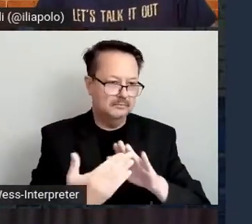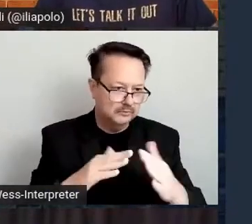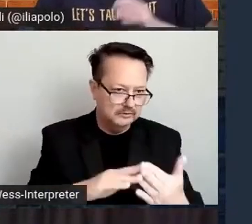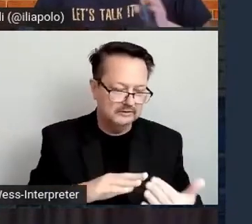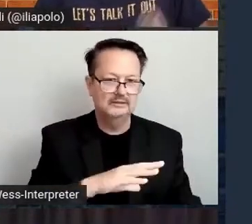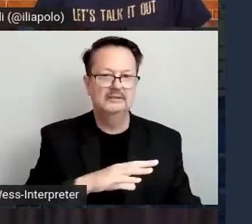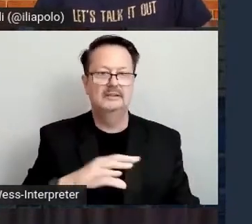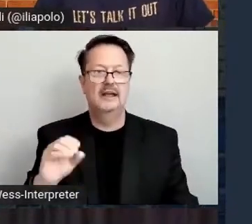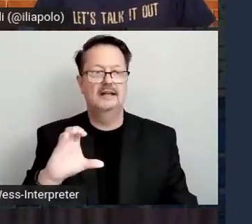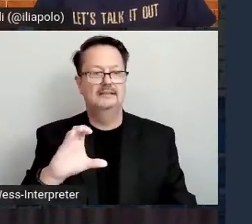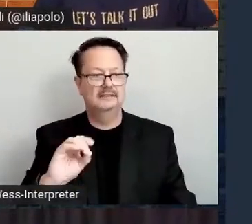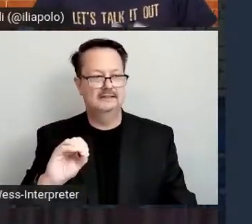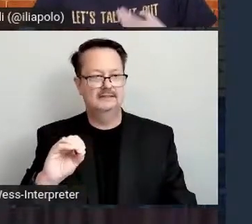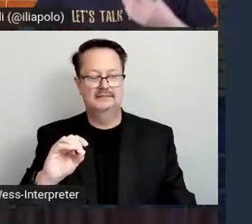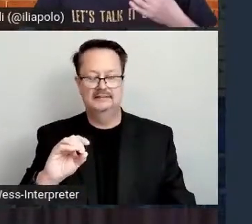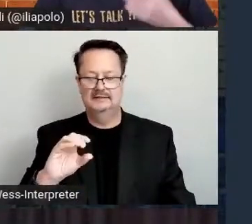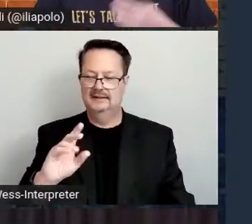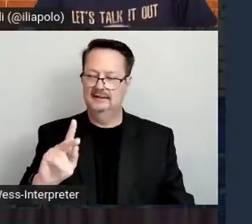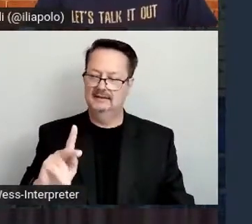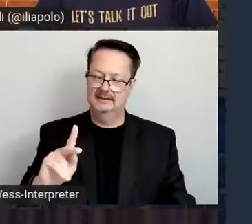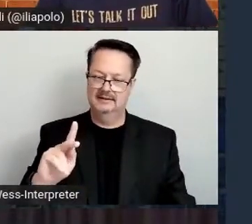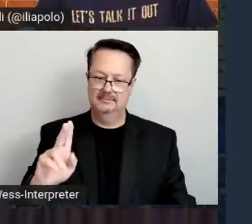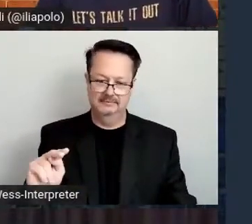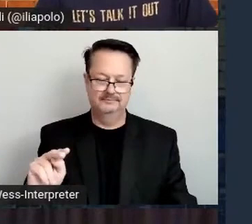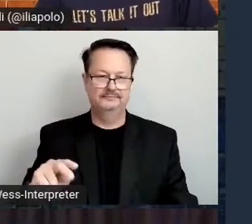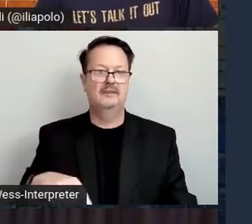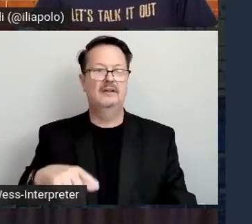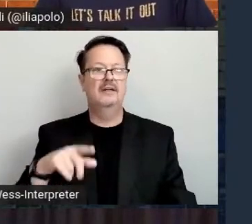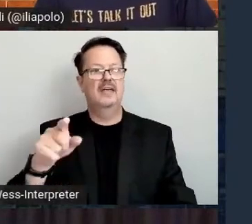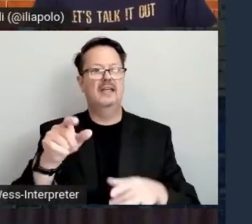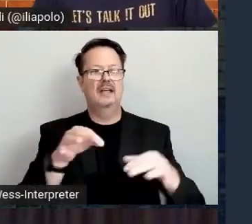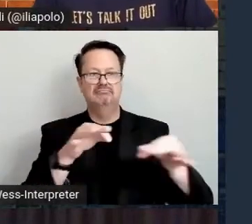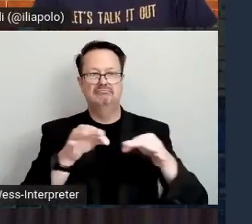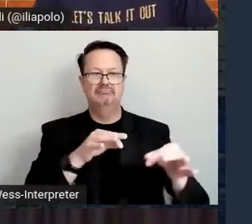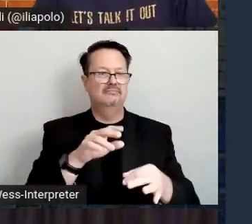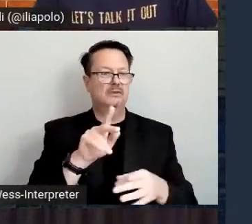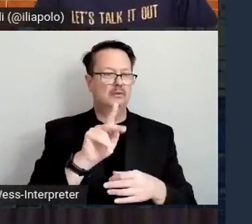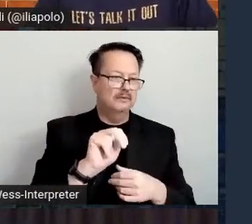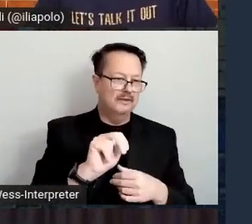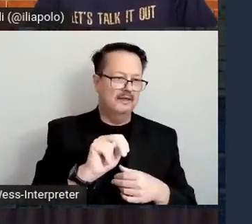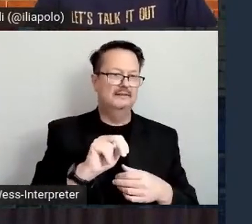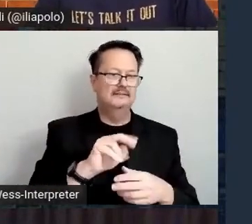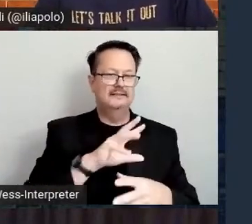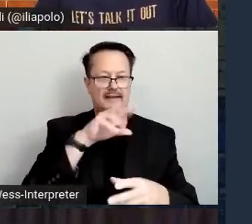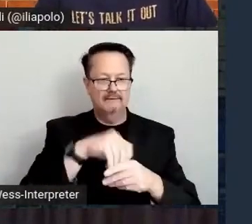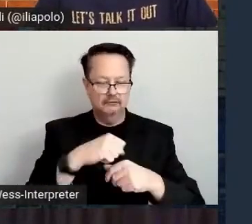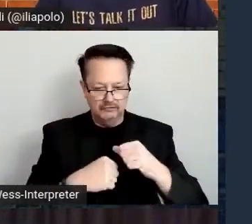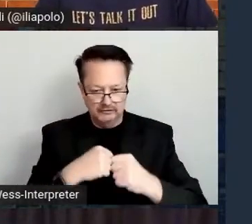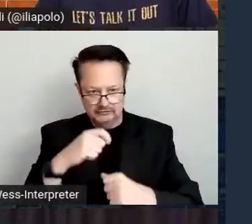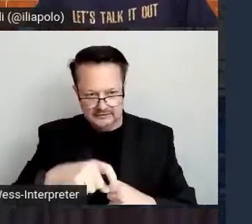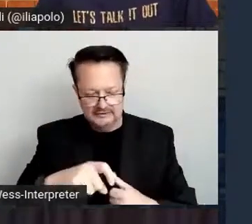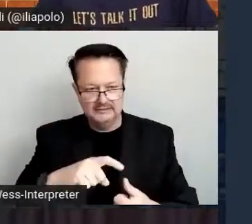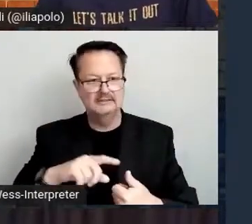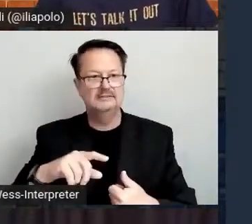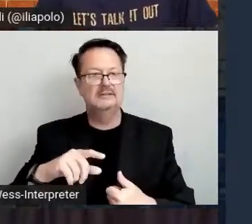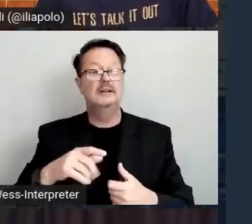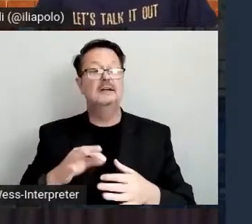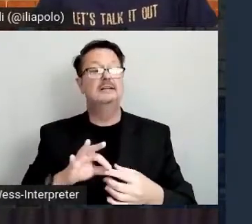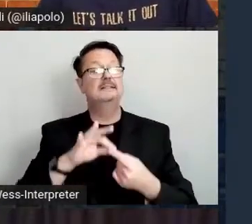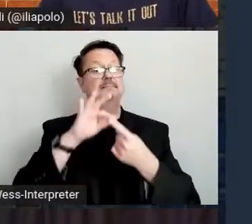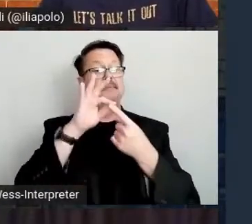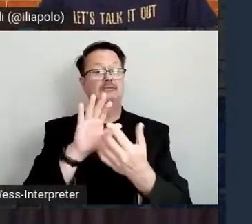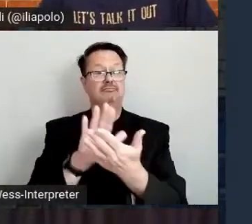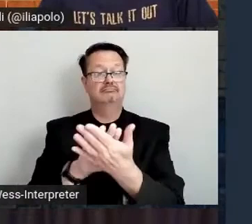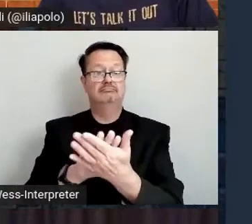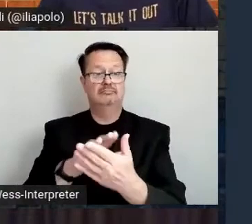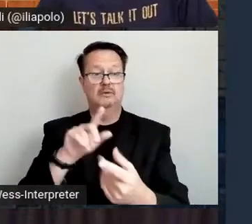language to define both their application code as well as any Kubernetes infrastructure needs. Special shout out goes to the